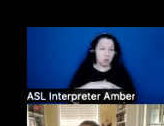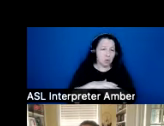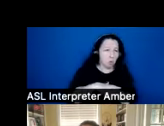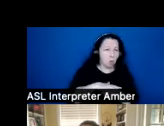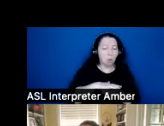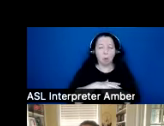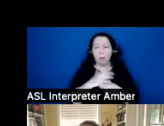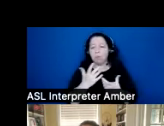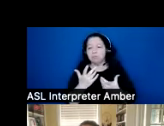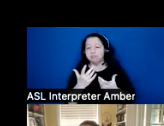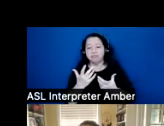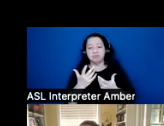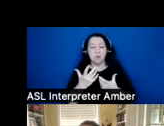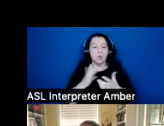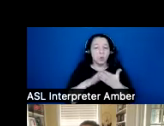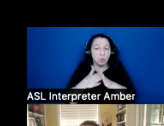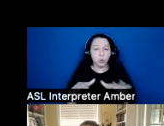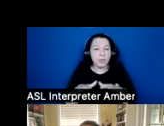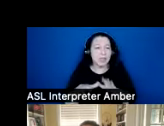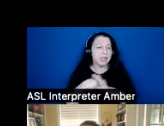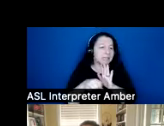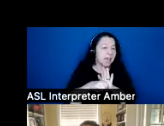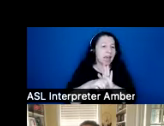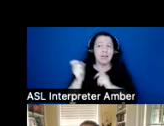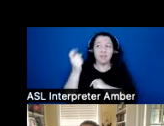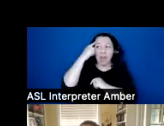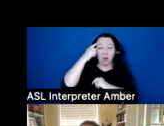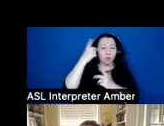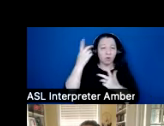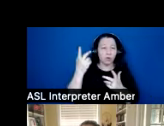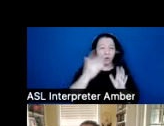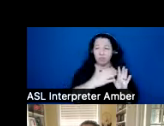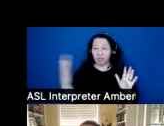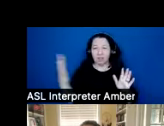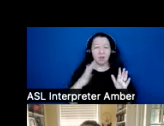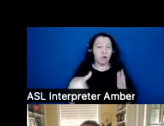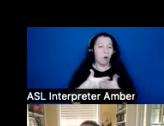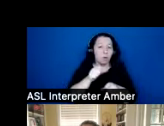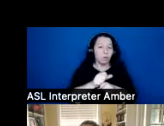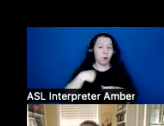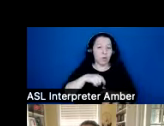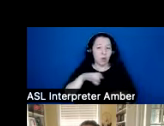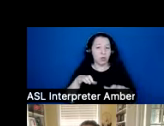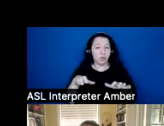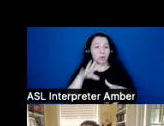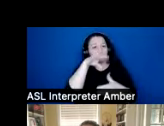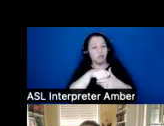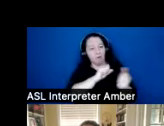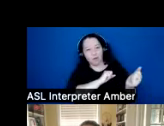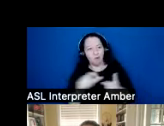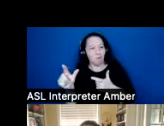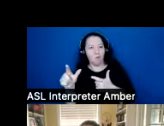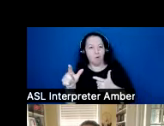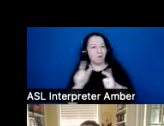level, within our communities, the state, the federal level. Like the work that we do intersects with all of these